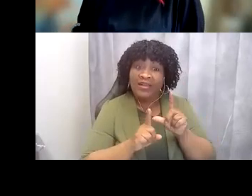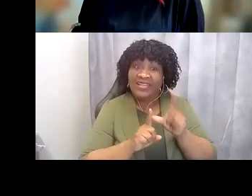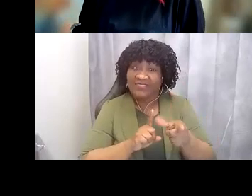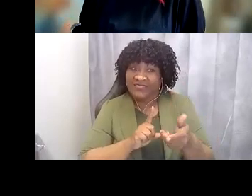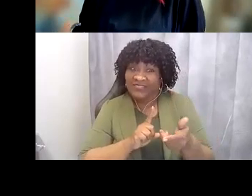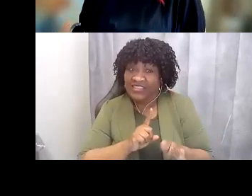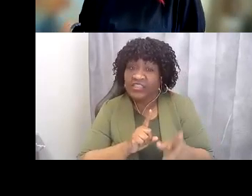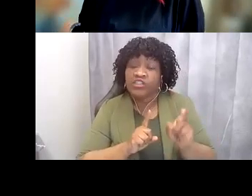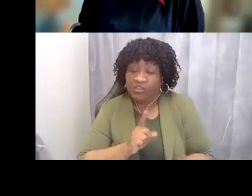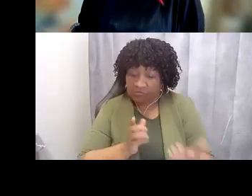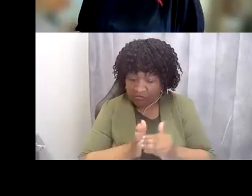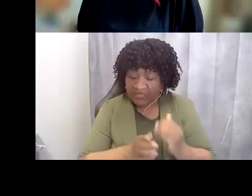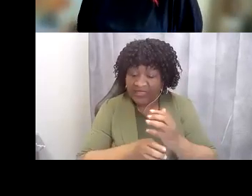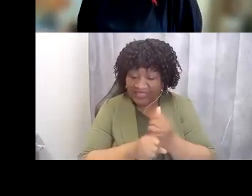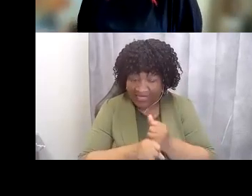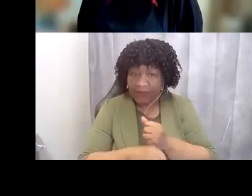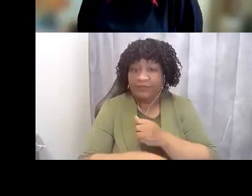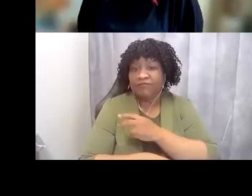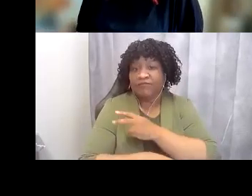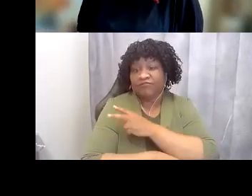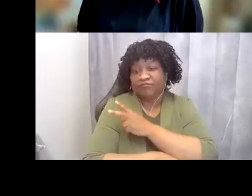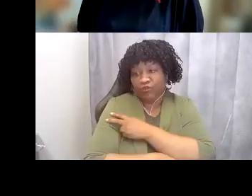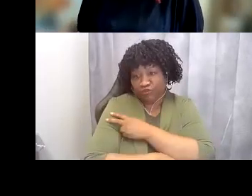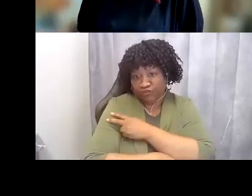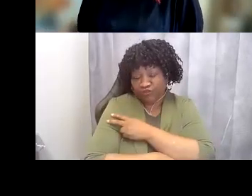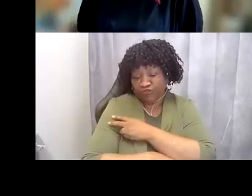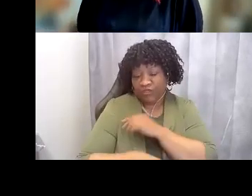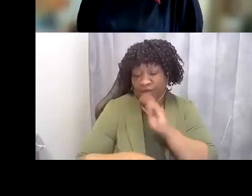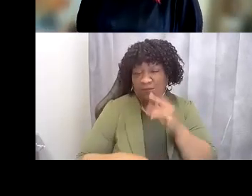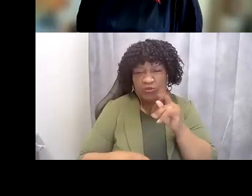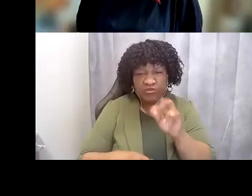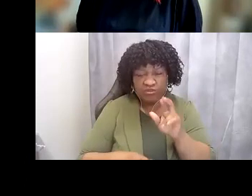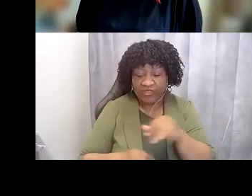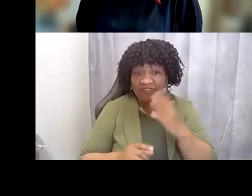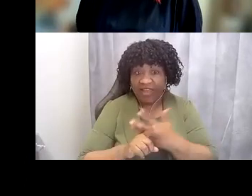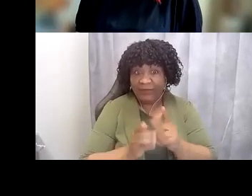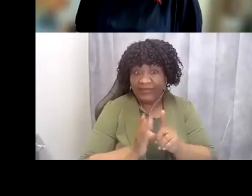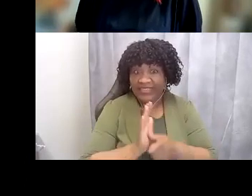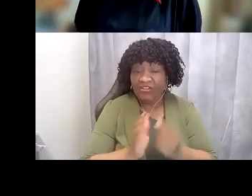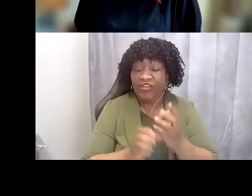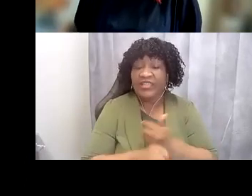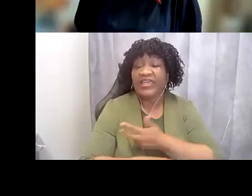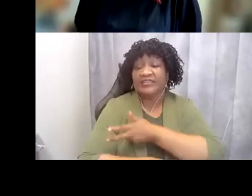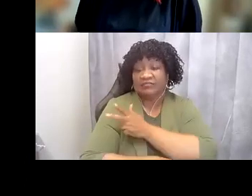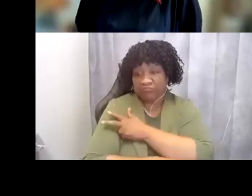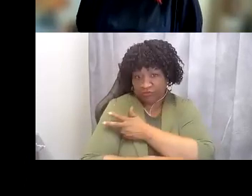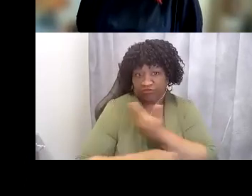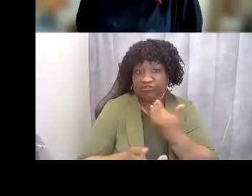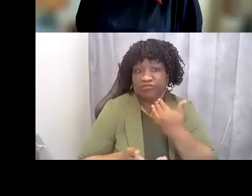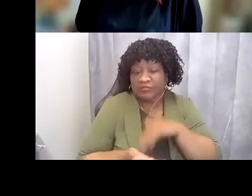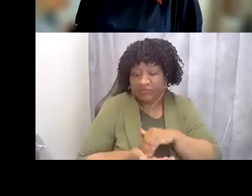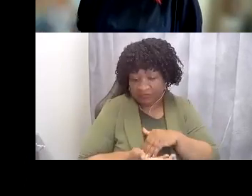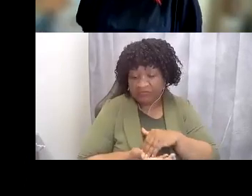that, they would get a first booster, and then 5 months after that, they would get the second